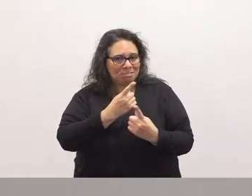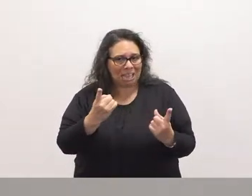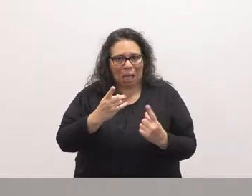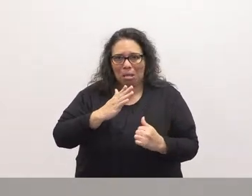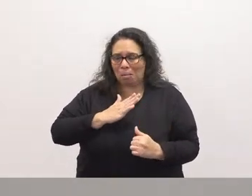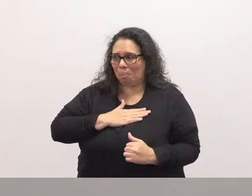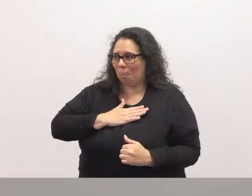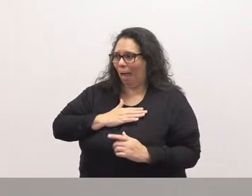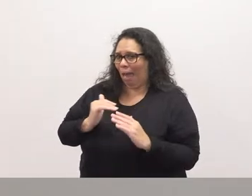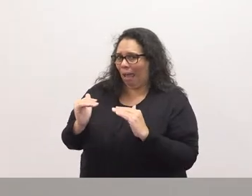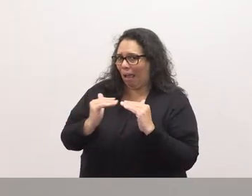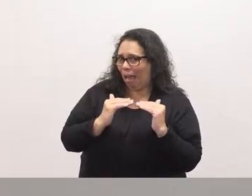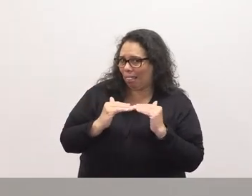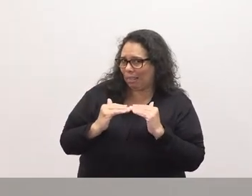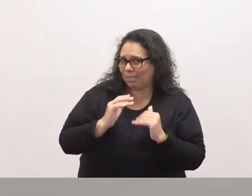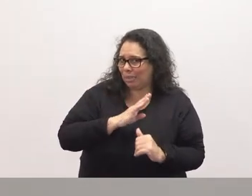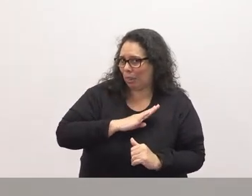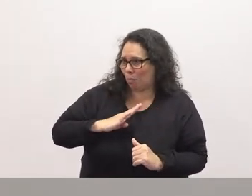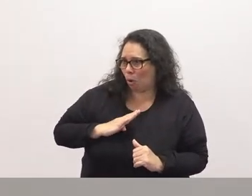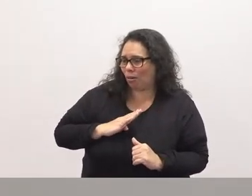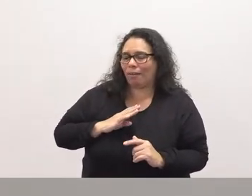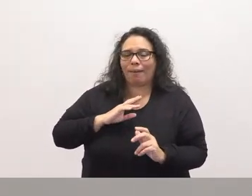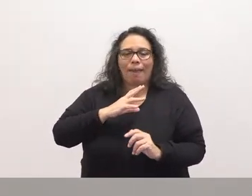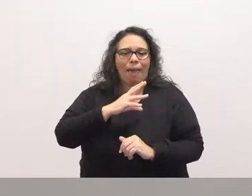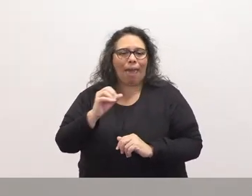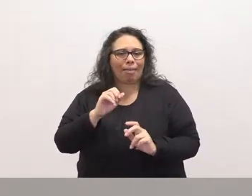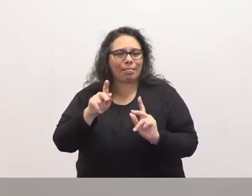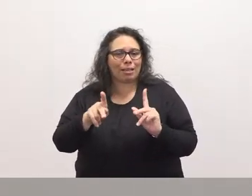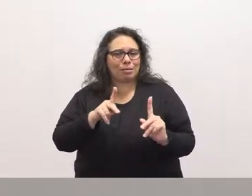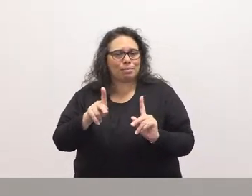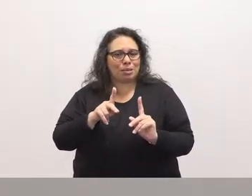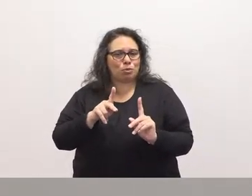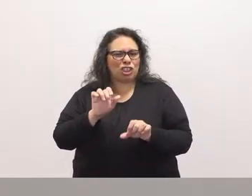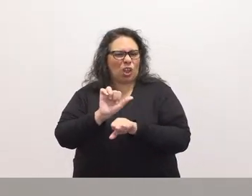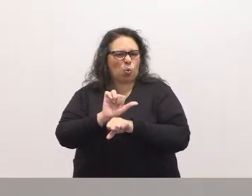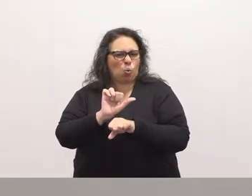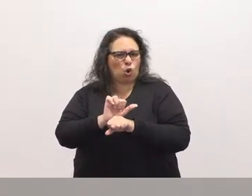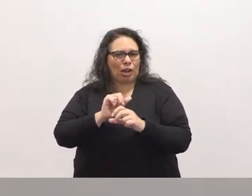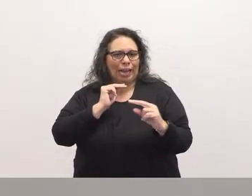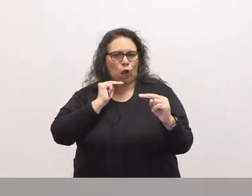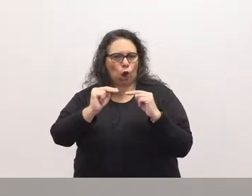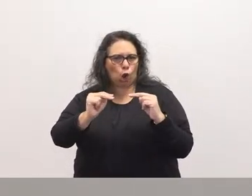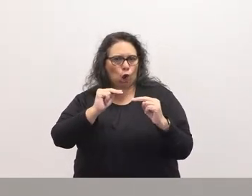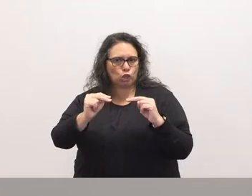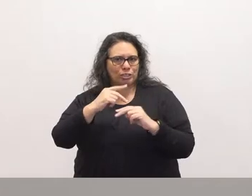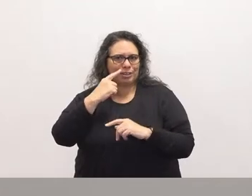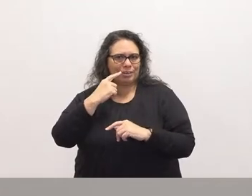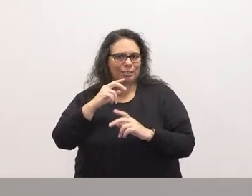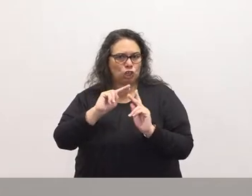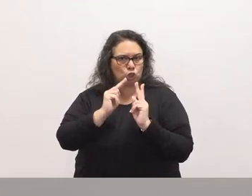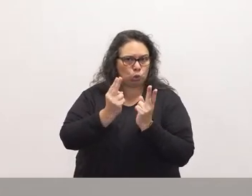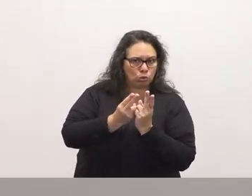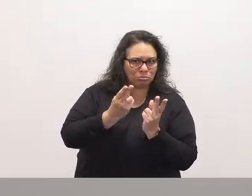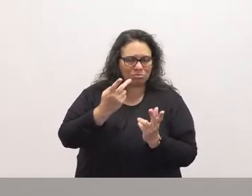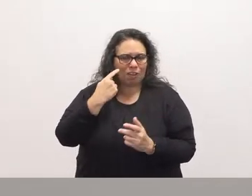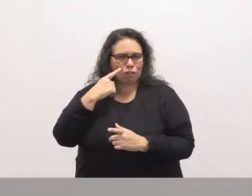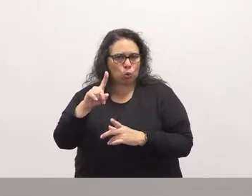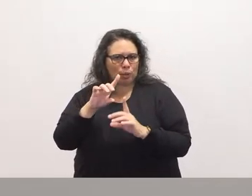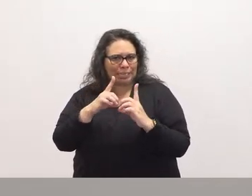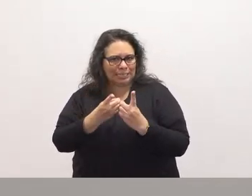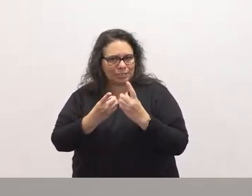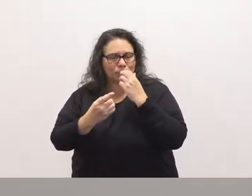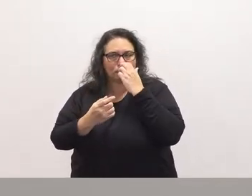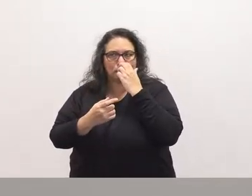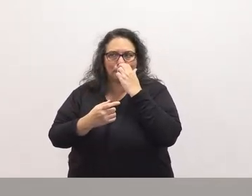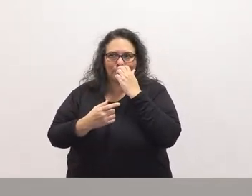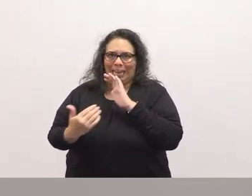on this board and to the people that do labor for the district and in against